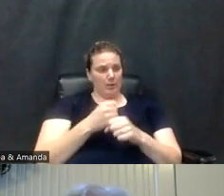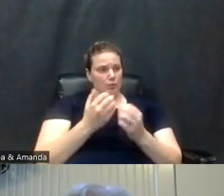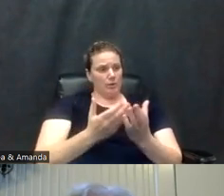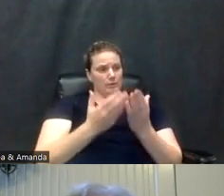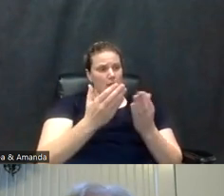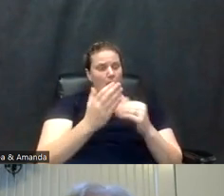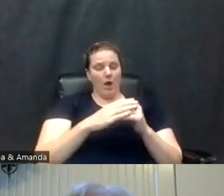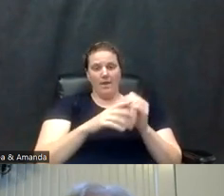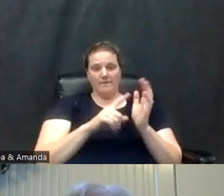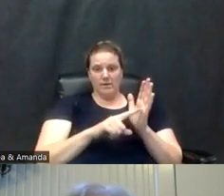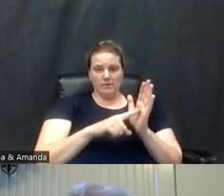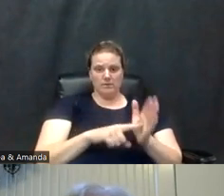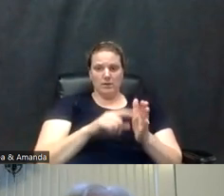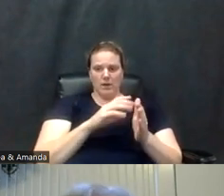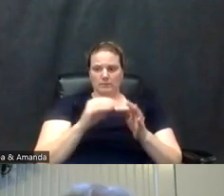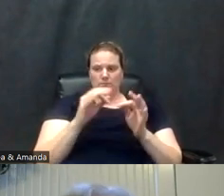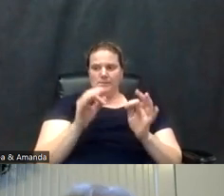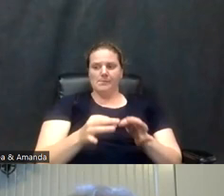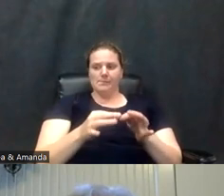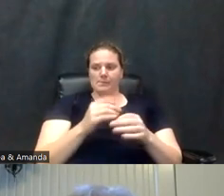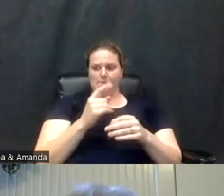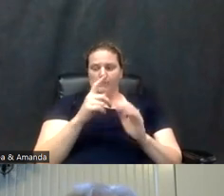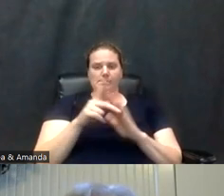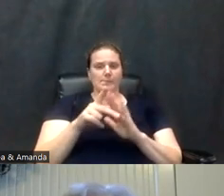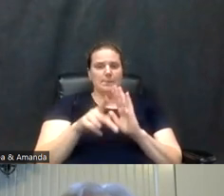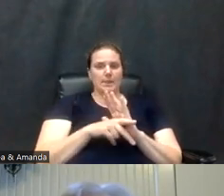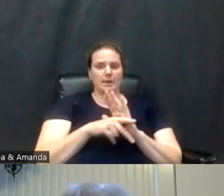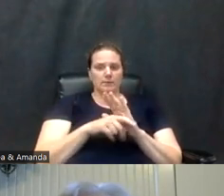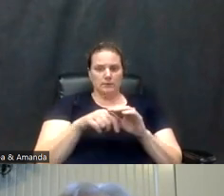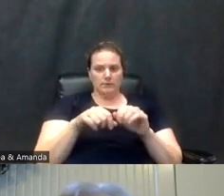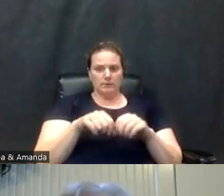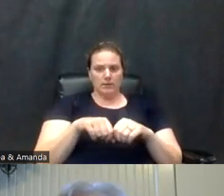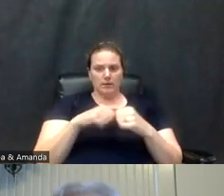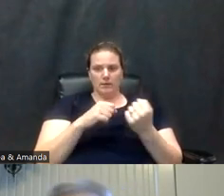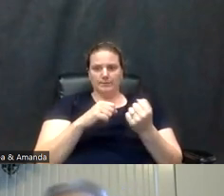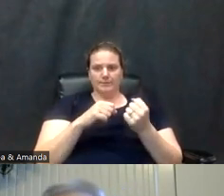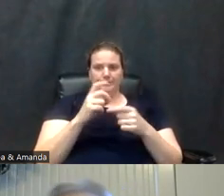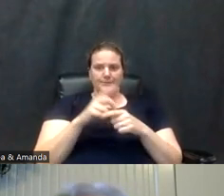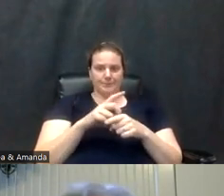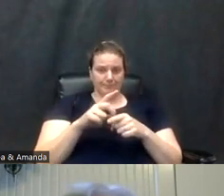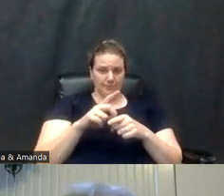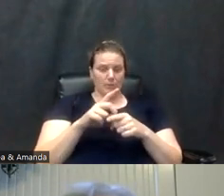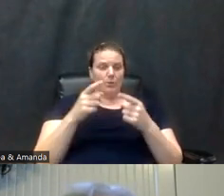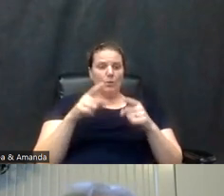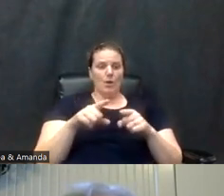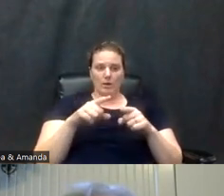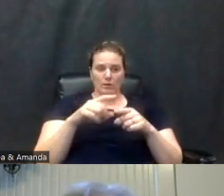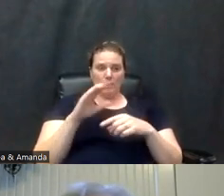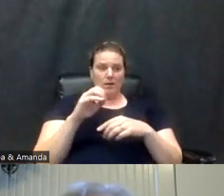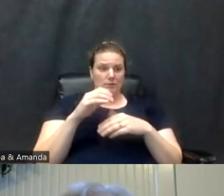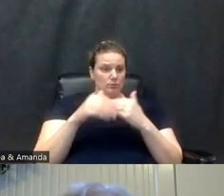on investigations and determinations of policy violations and discipline while the cases are in